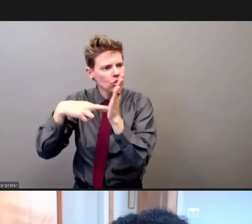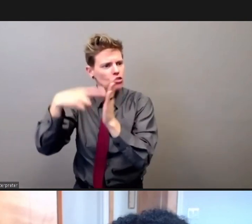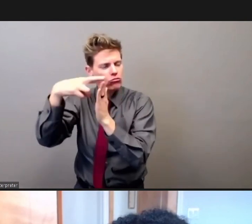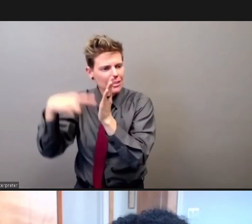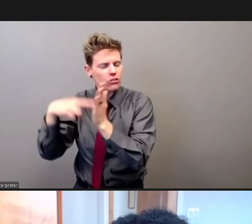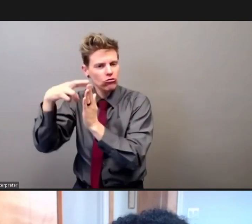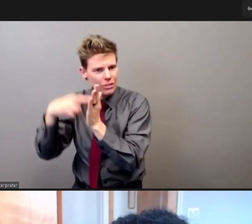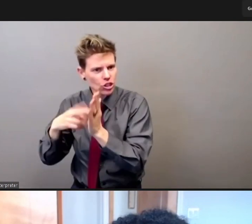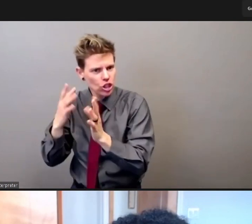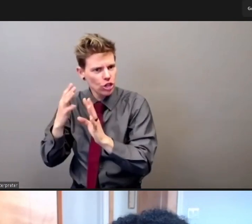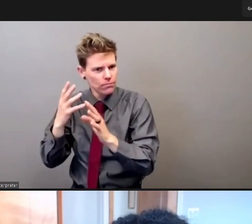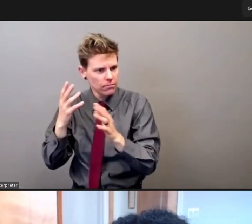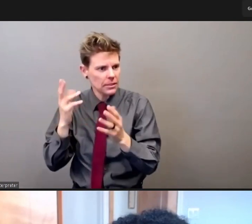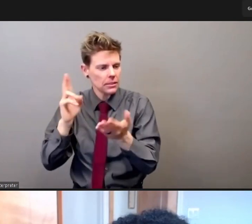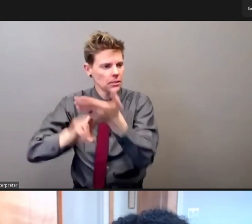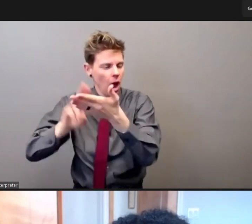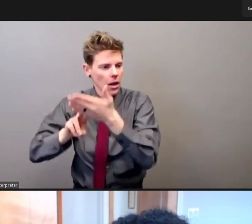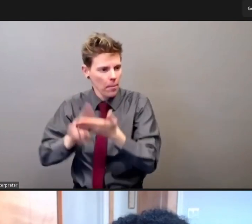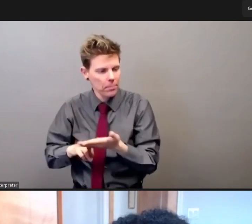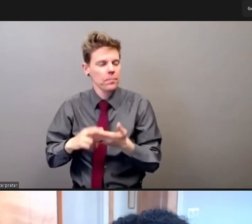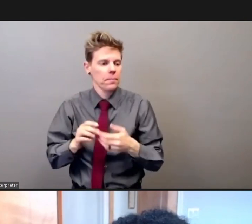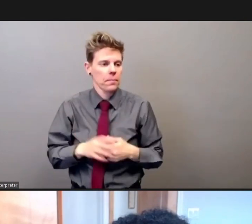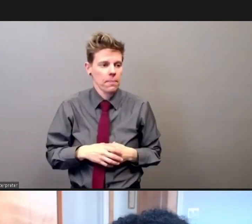much. Welcome. I really,